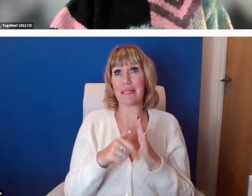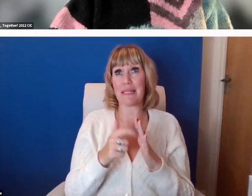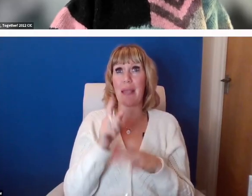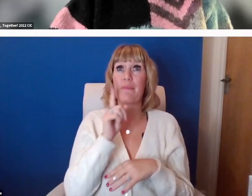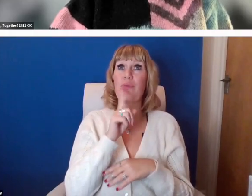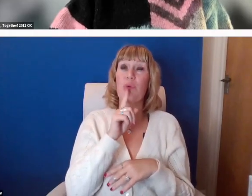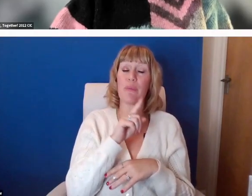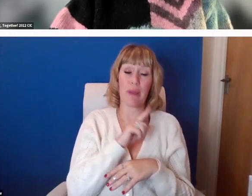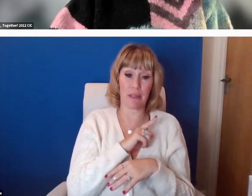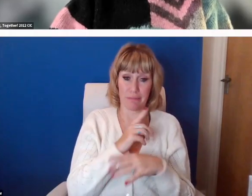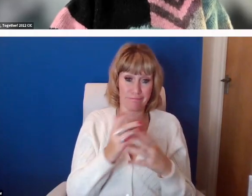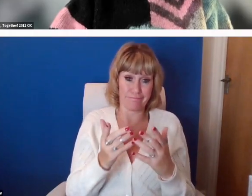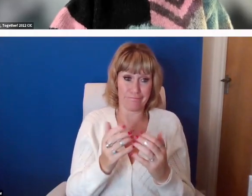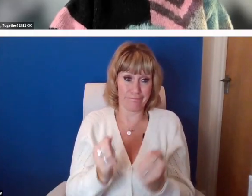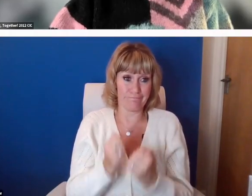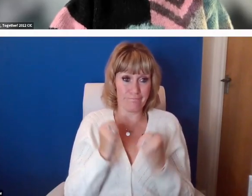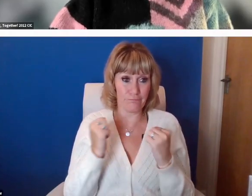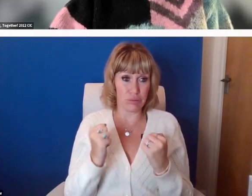to us.